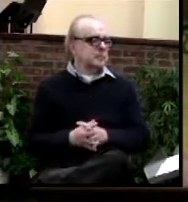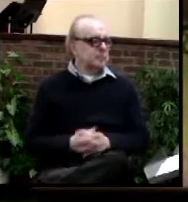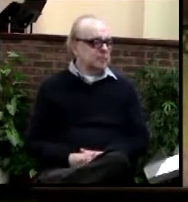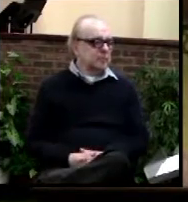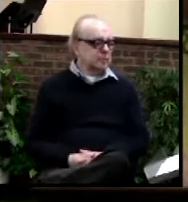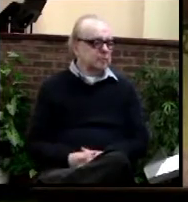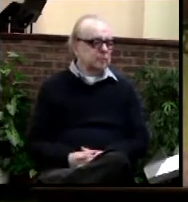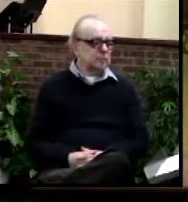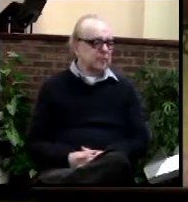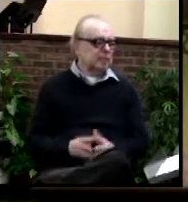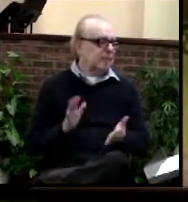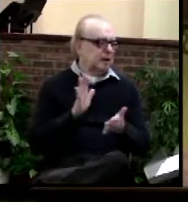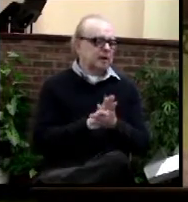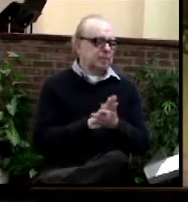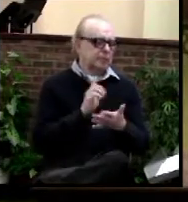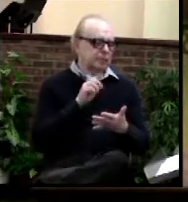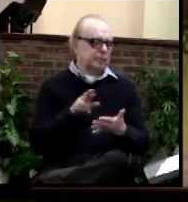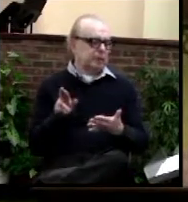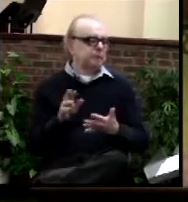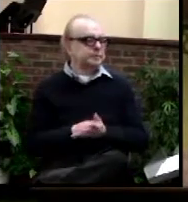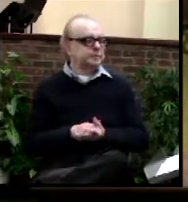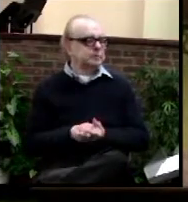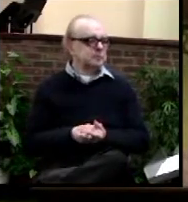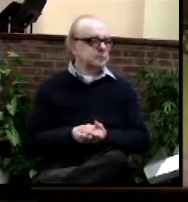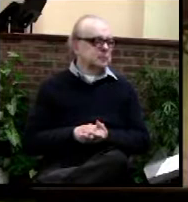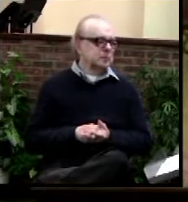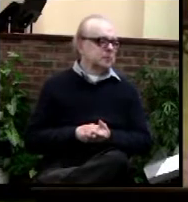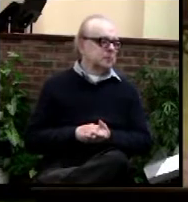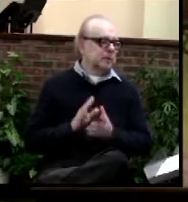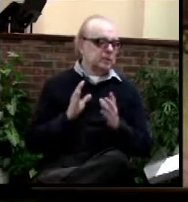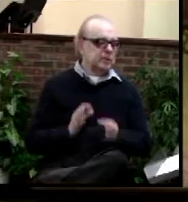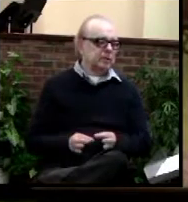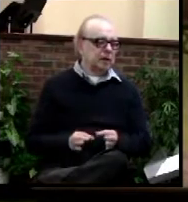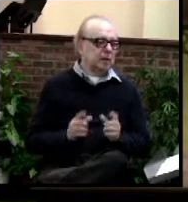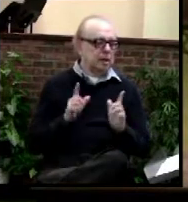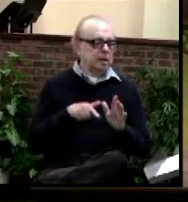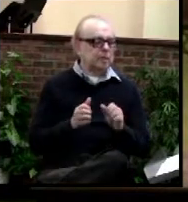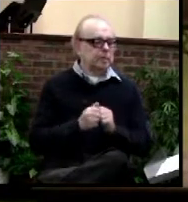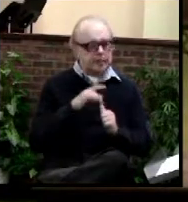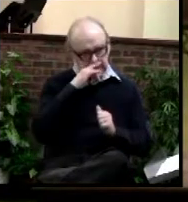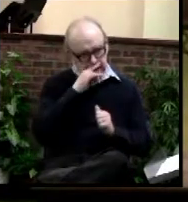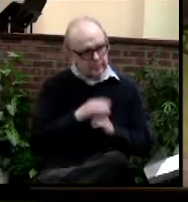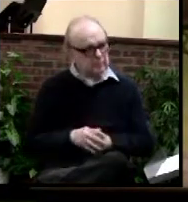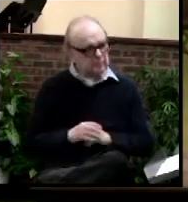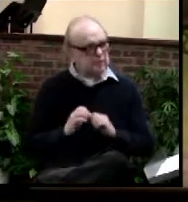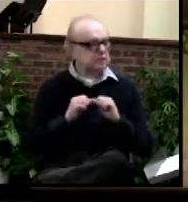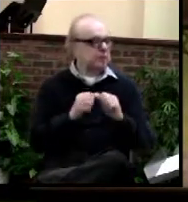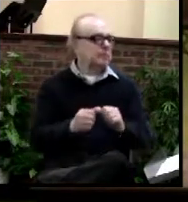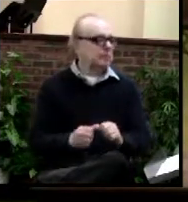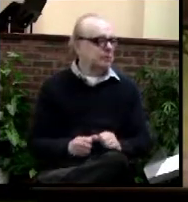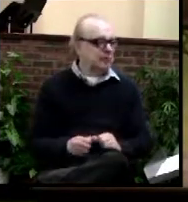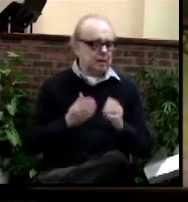the papers drawn up. We'll decide what we're going to have to do with the kids and go on. And that would be the rest of my